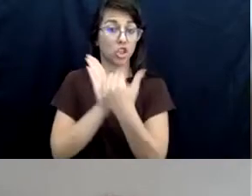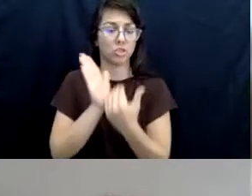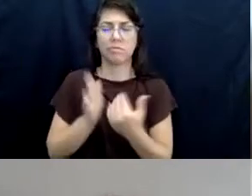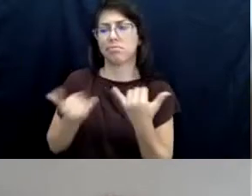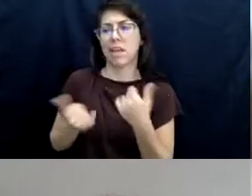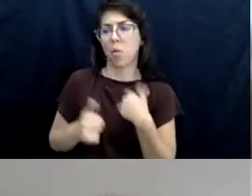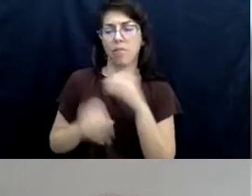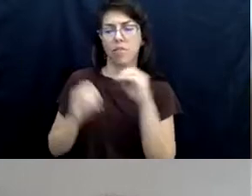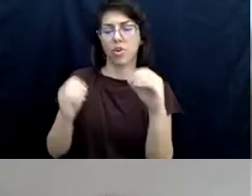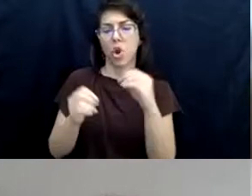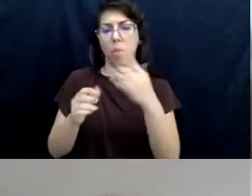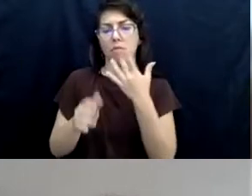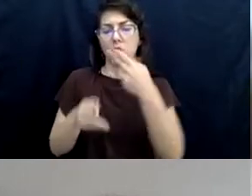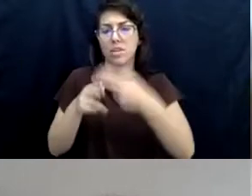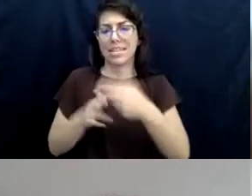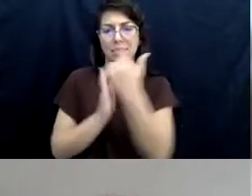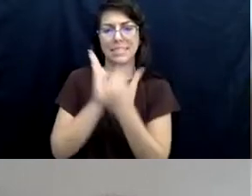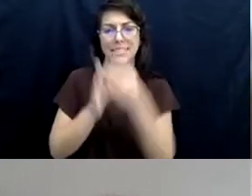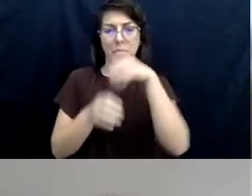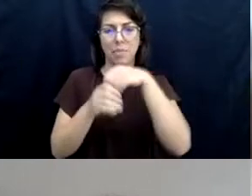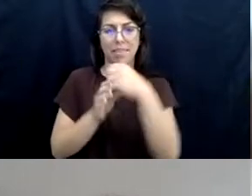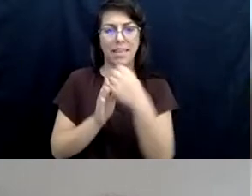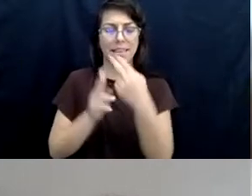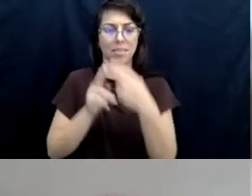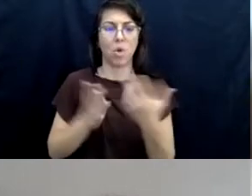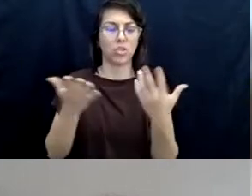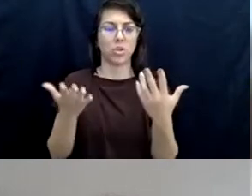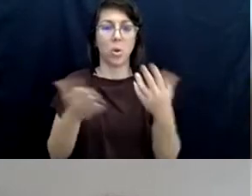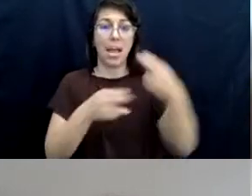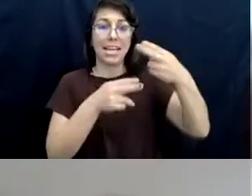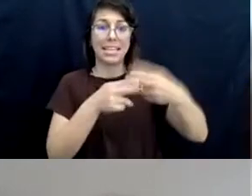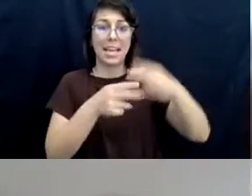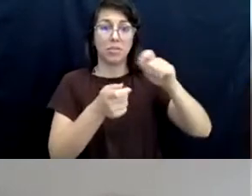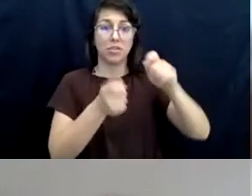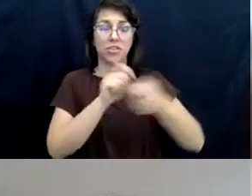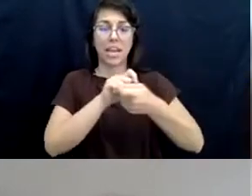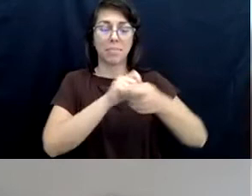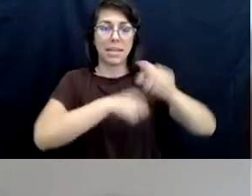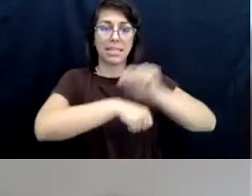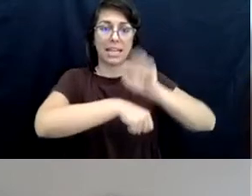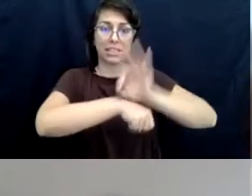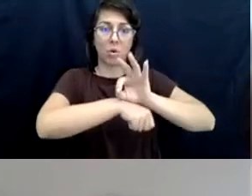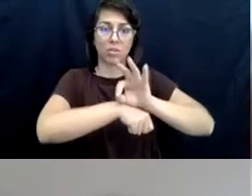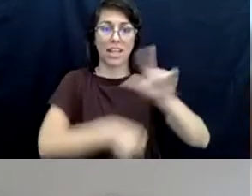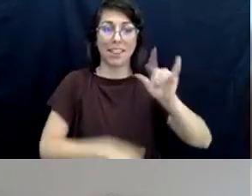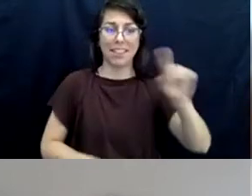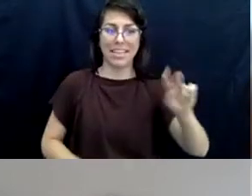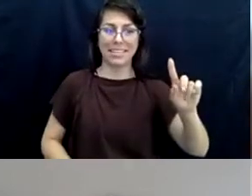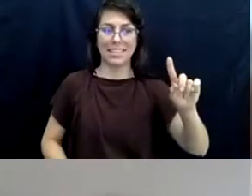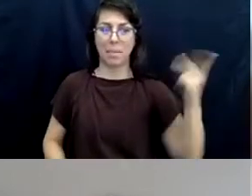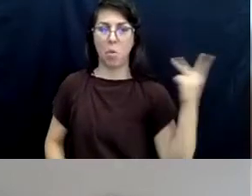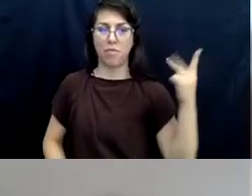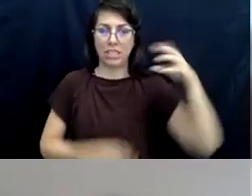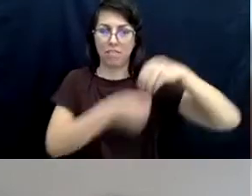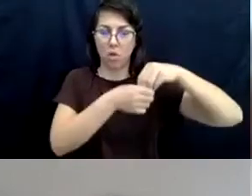have preferred names listed on the rosters. The name change task force that actually Liz and I are both on we are